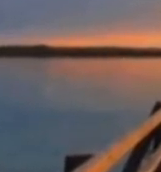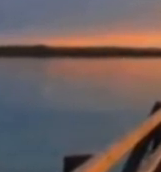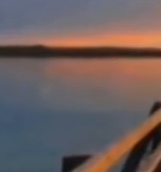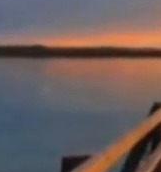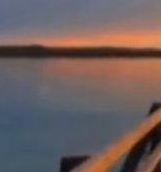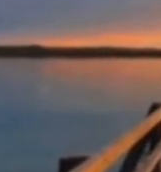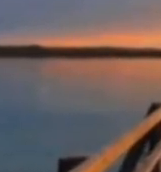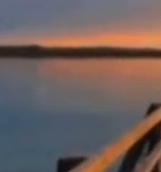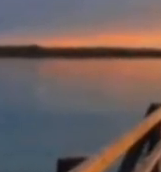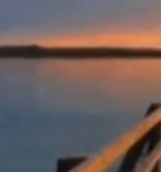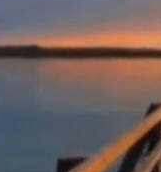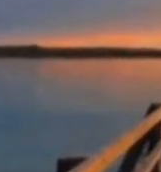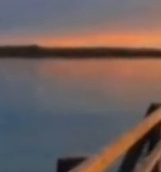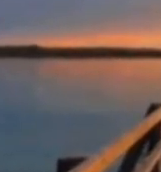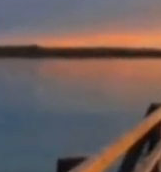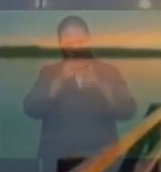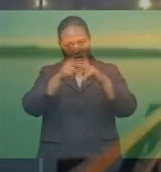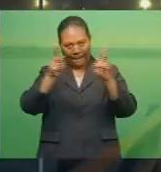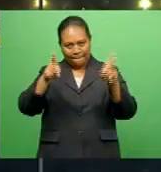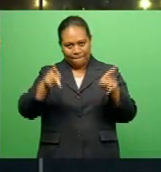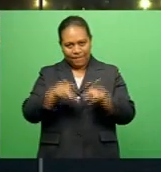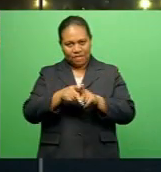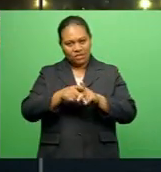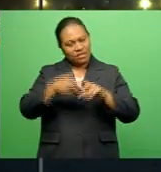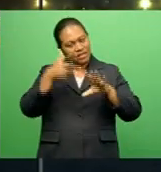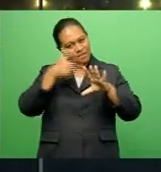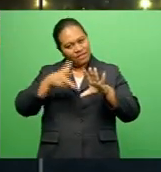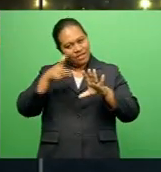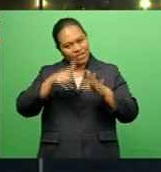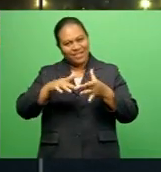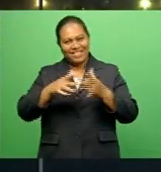Rokomulo. You can send us newsworthy pictures and videos. Email